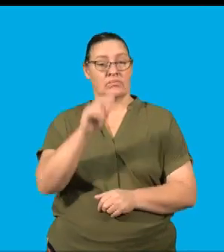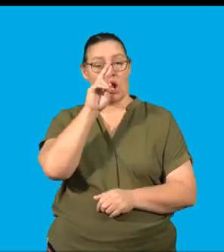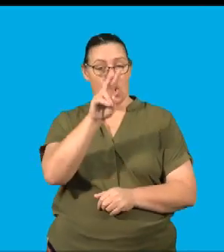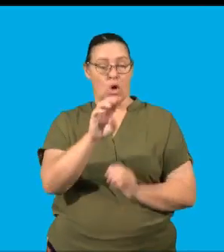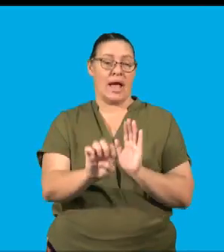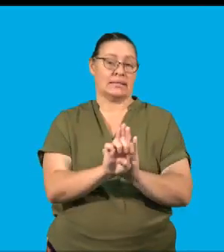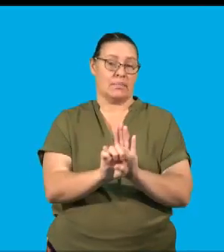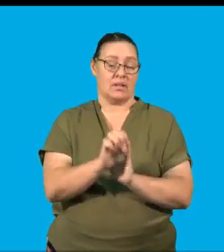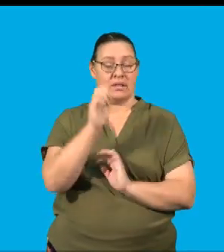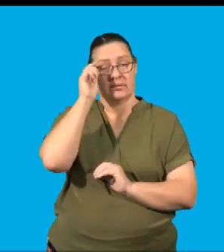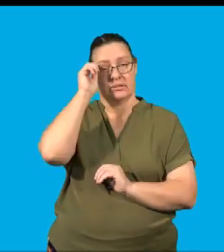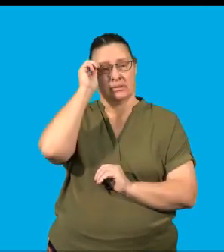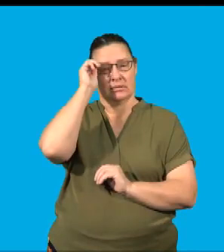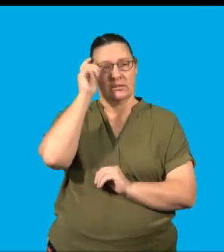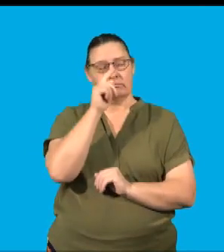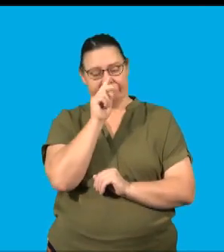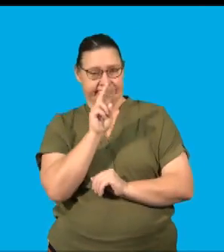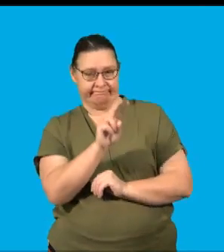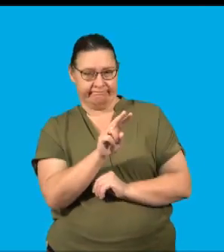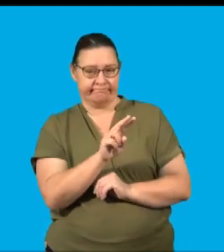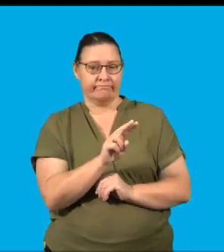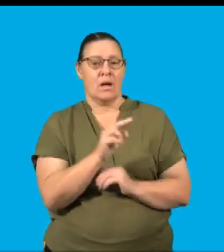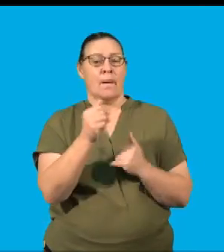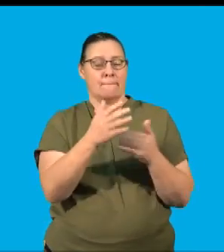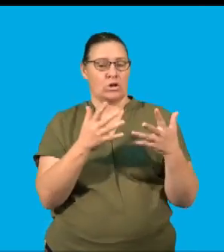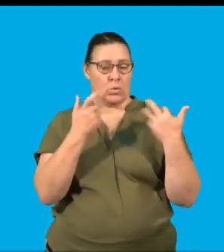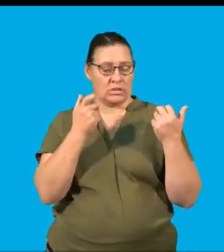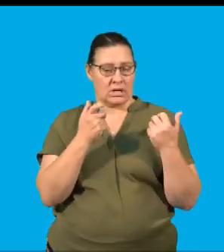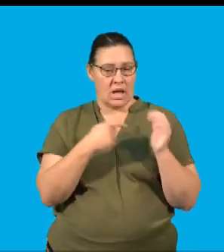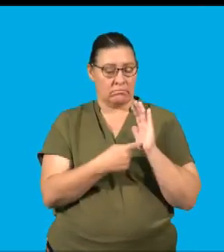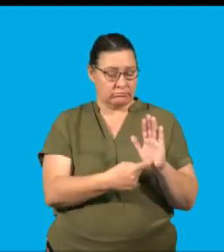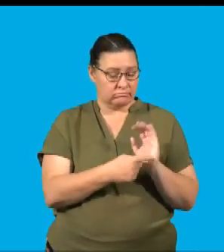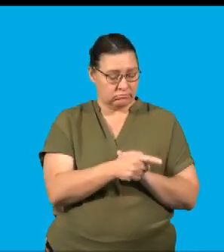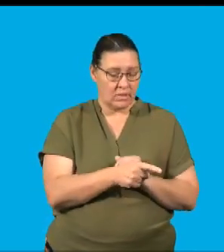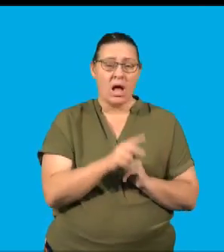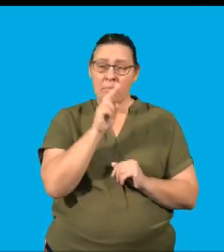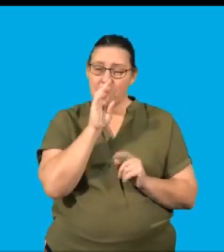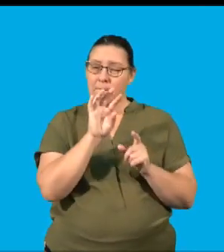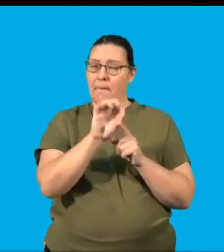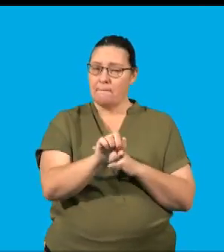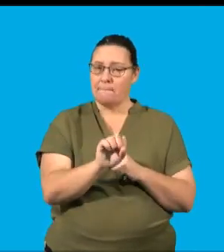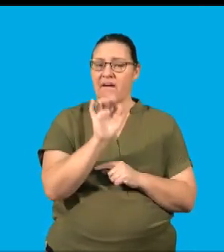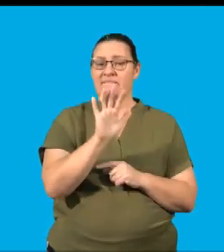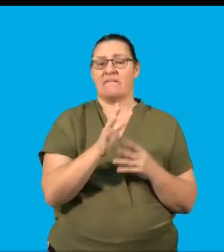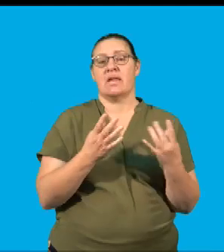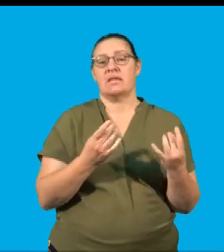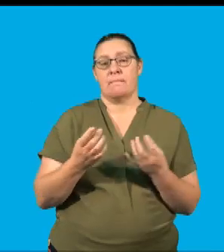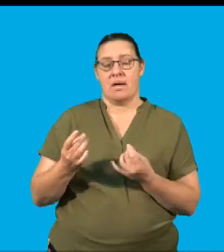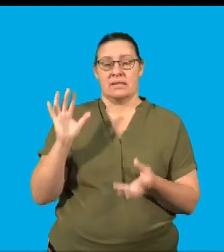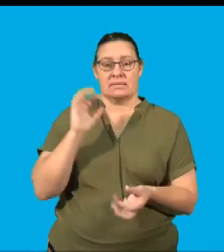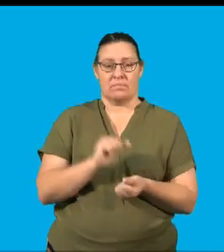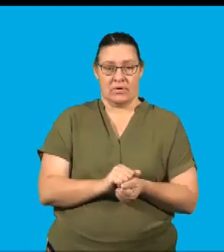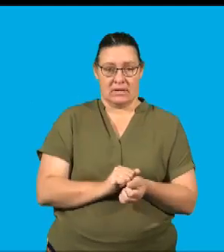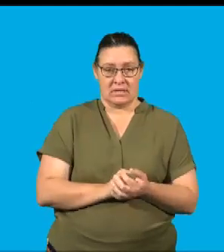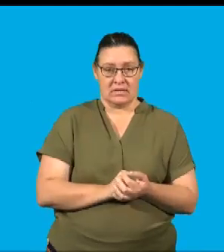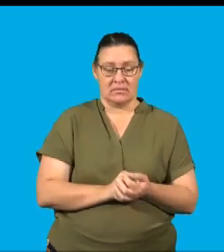Let's look at an example here. Study the box and whisker plot below and identify the 5-number